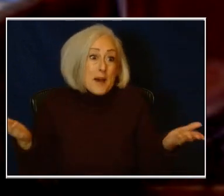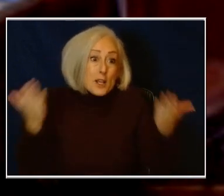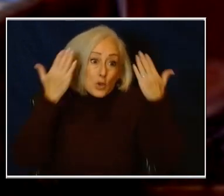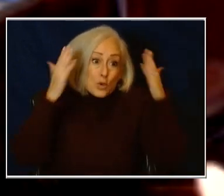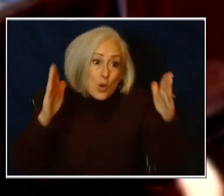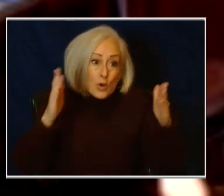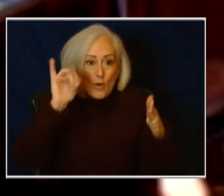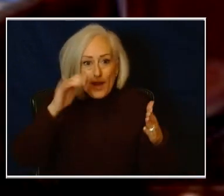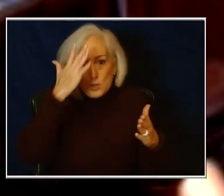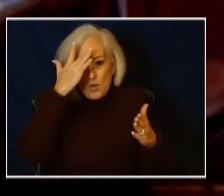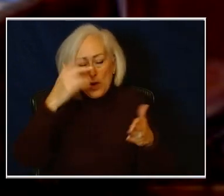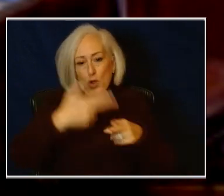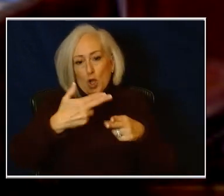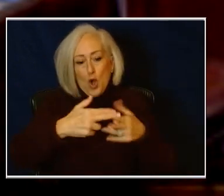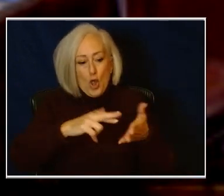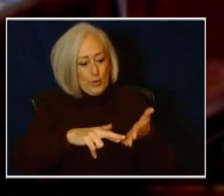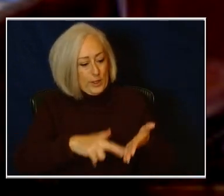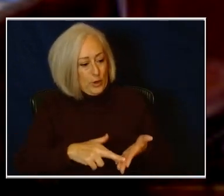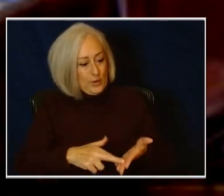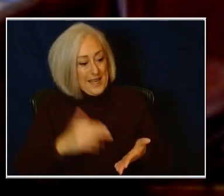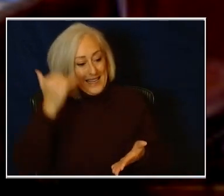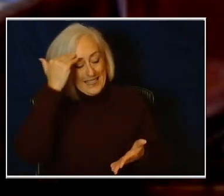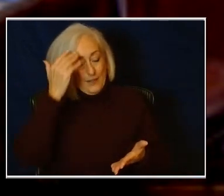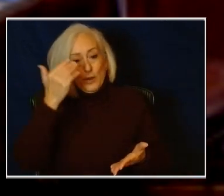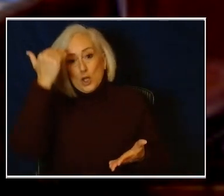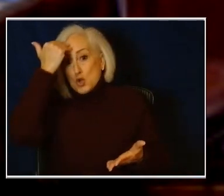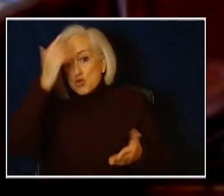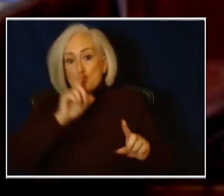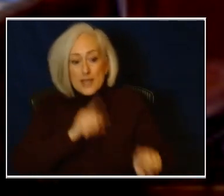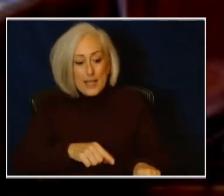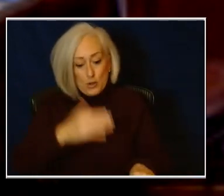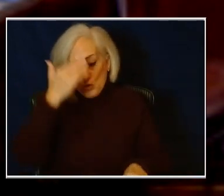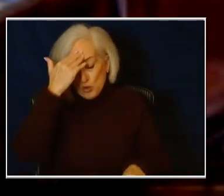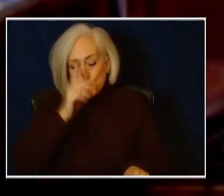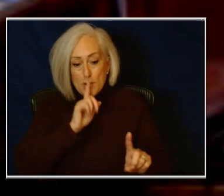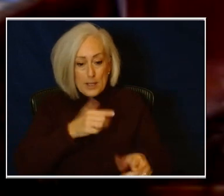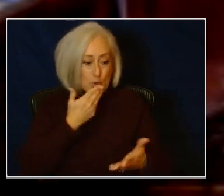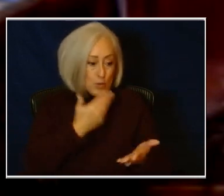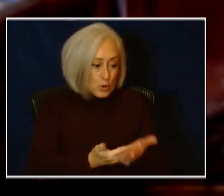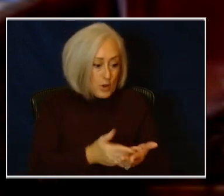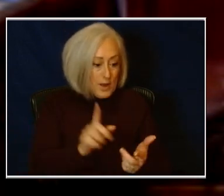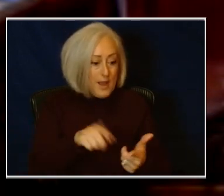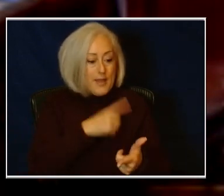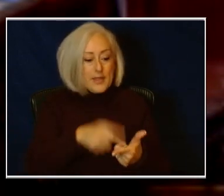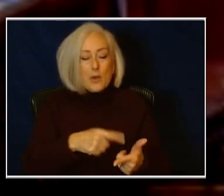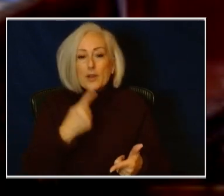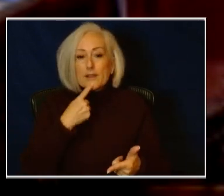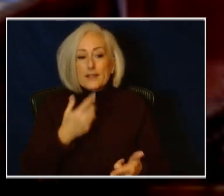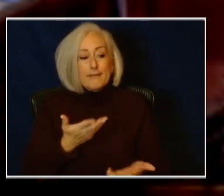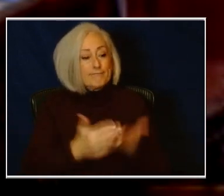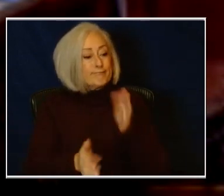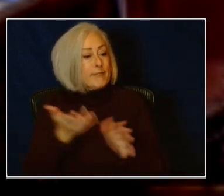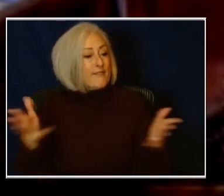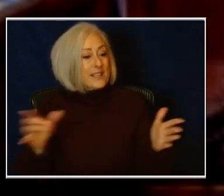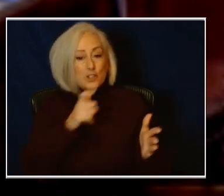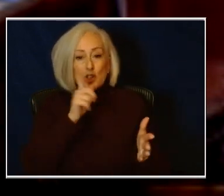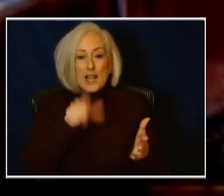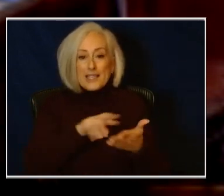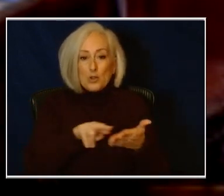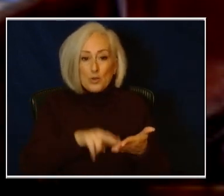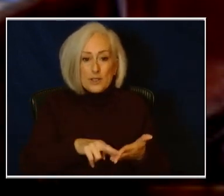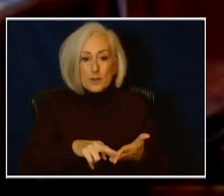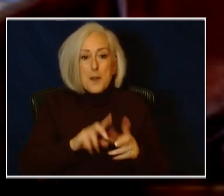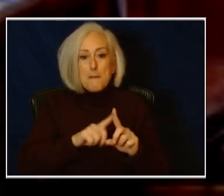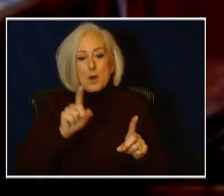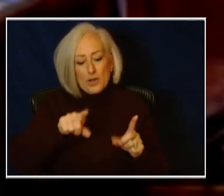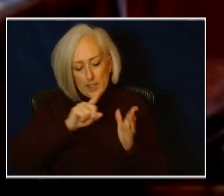we call it research. If we knew the answer and knew it would be good, then we could just call it a day and not have to do research. But we have to find